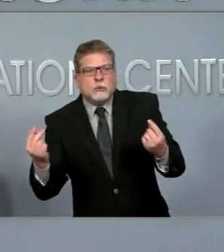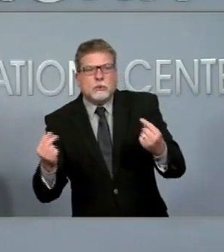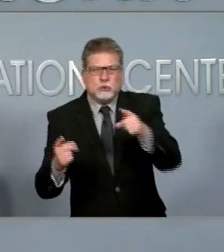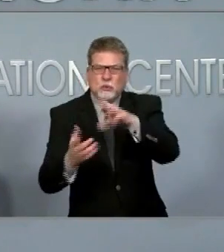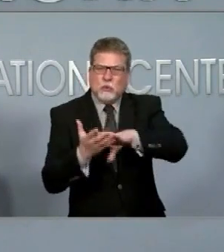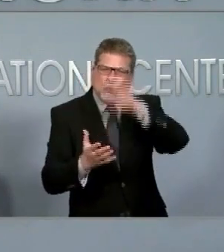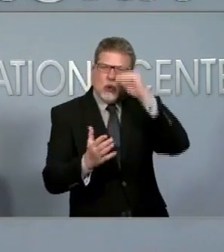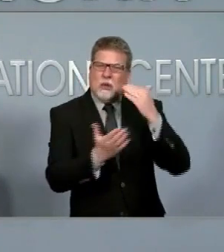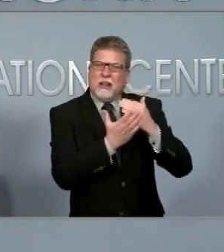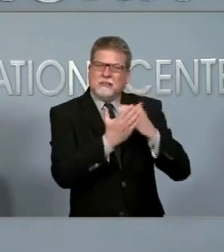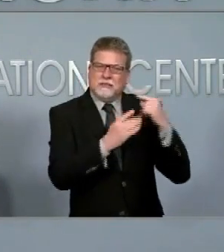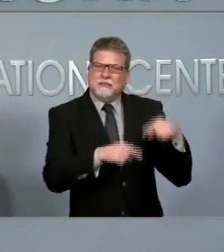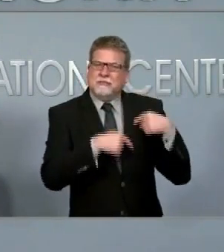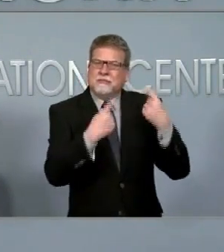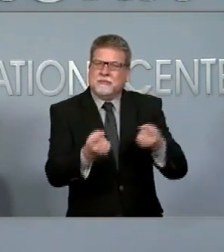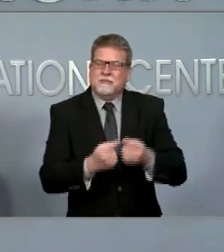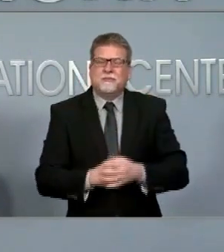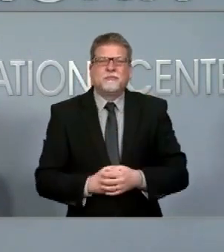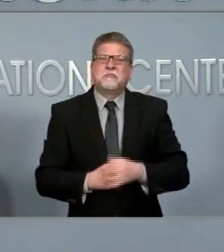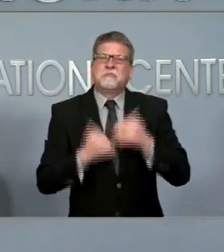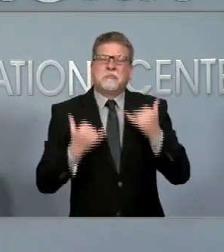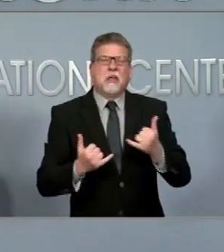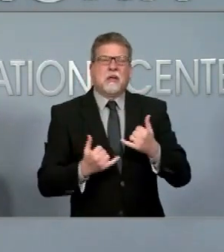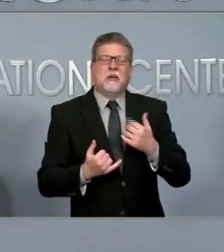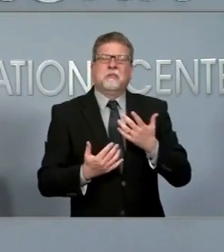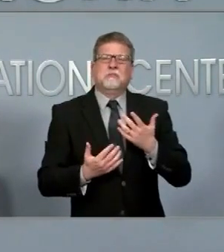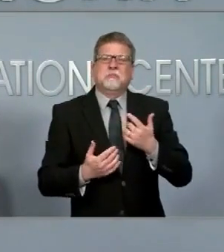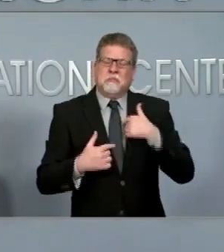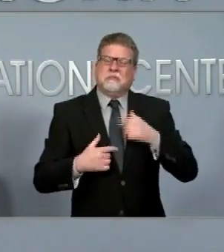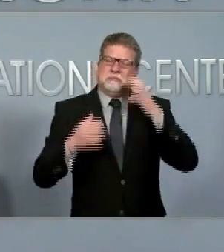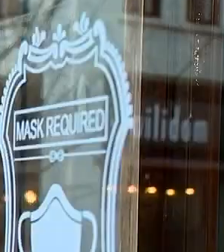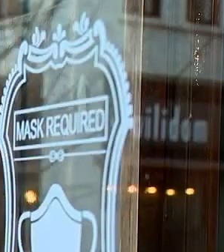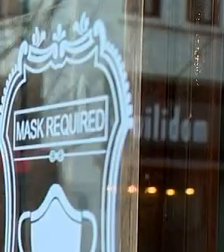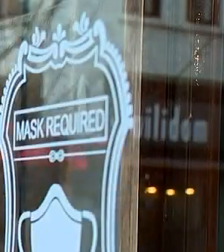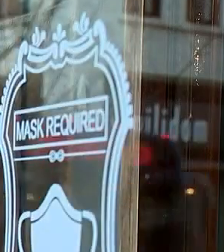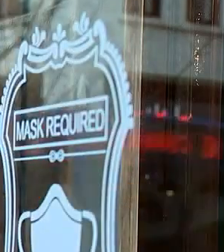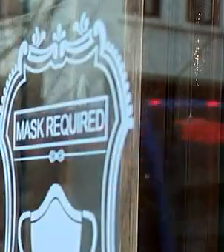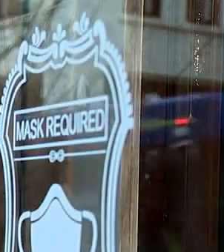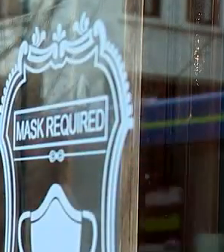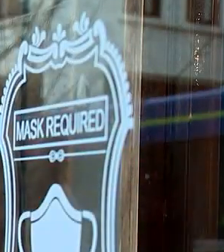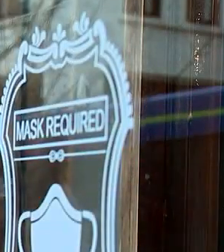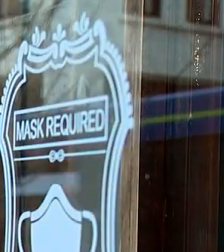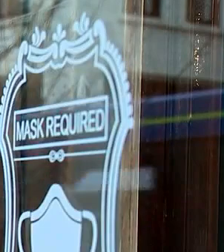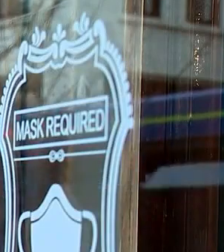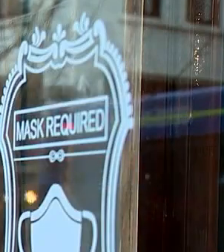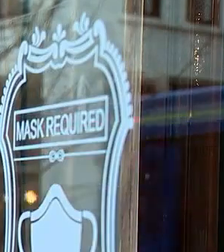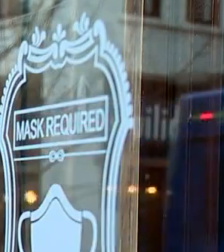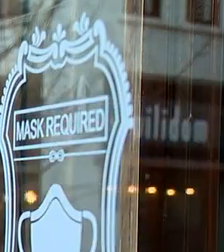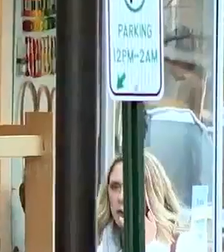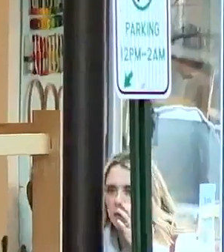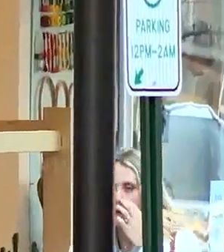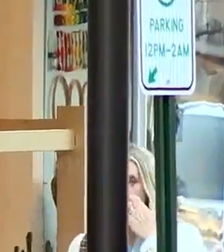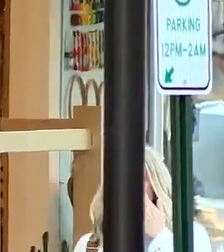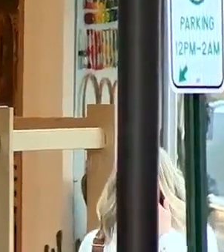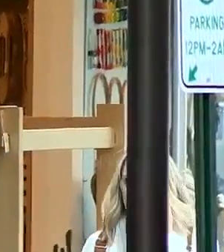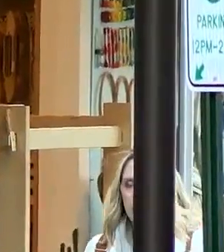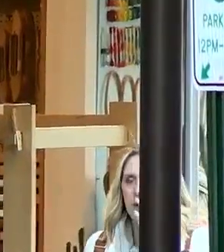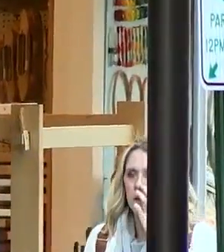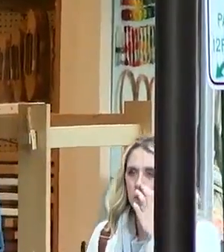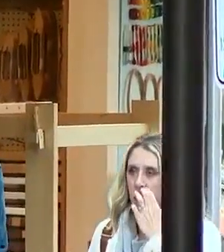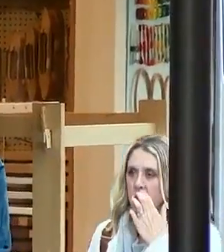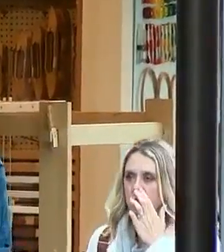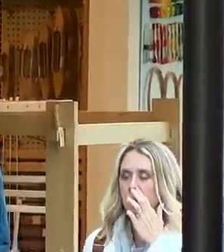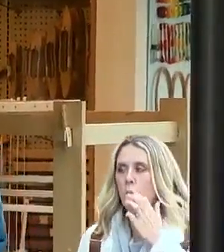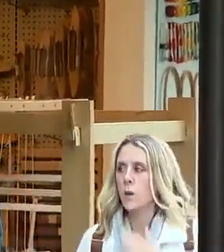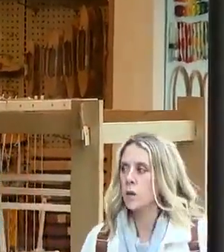schools and local governments to end their mask mandates. Governor Roy Cooper, for the first time, saying masking up